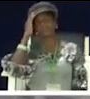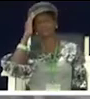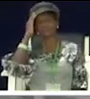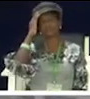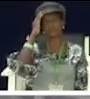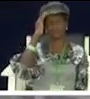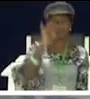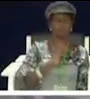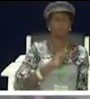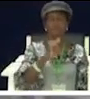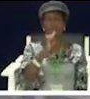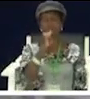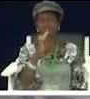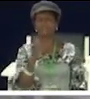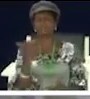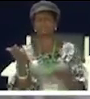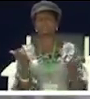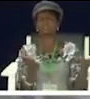know. I'm